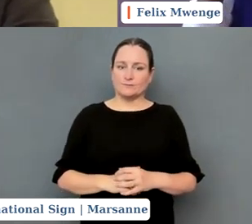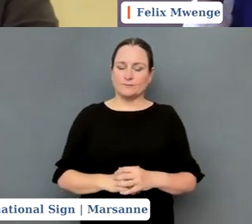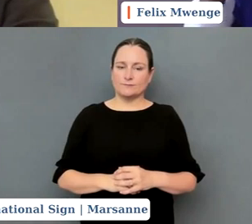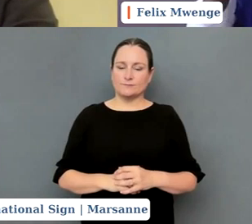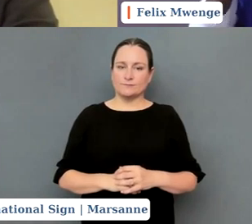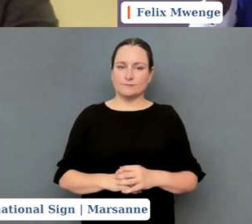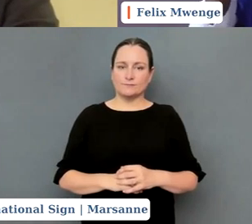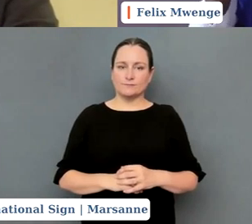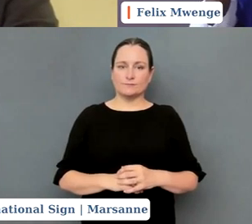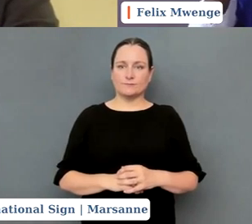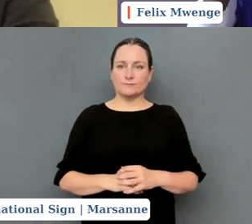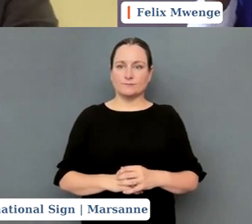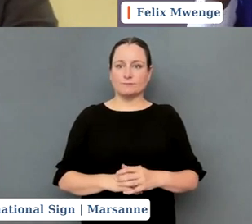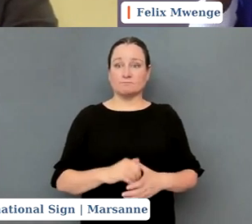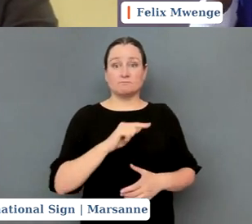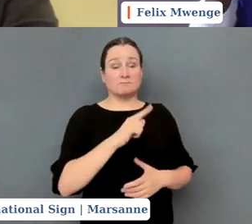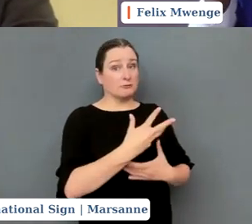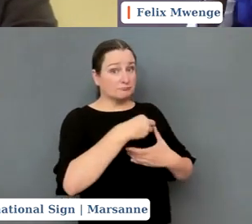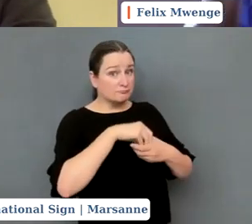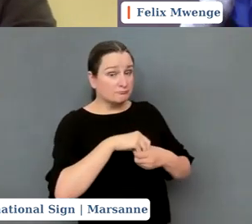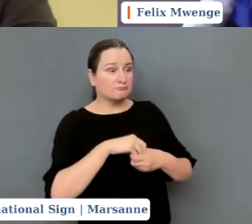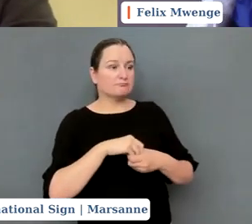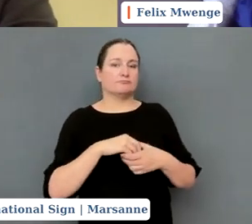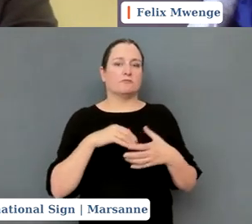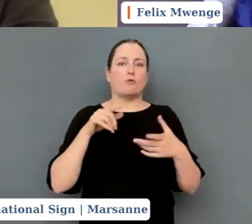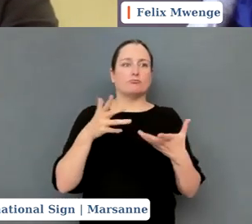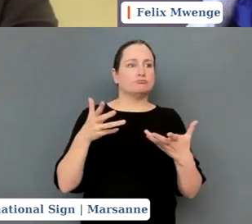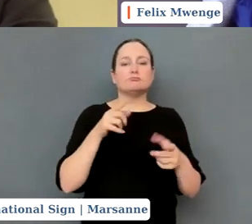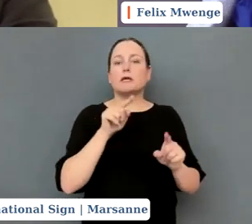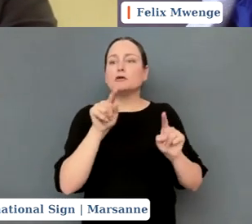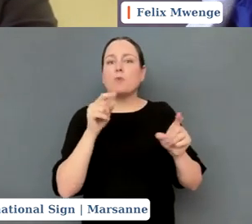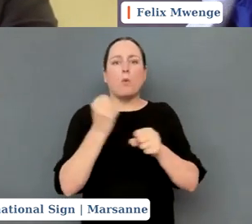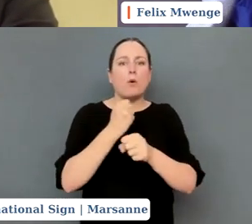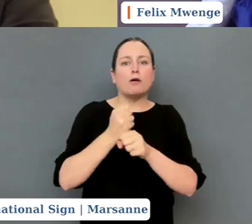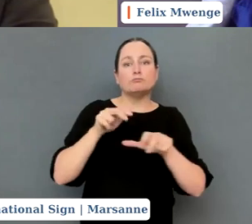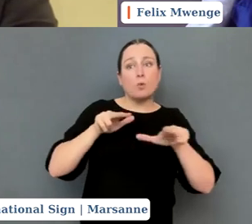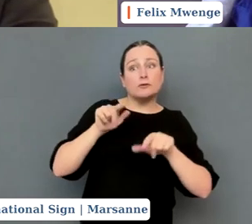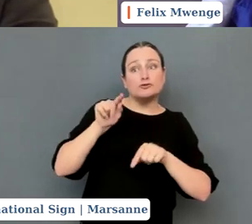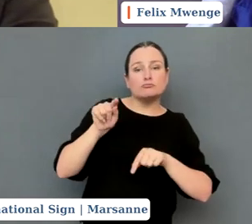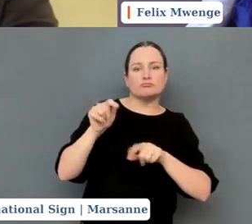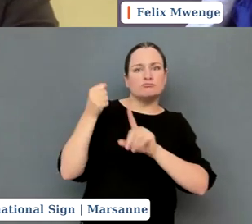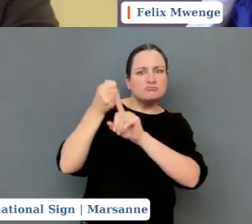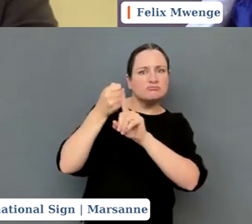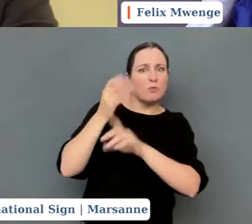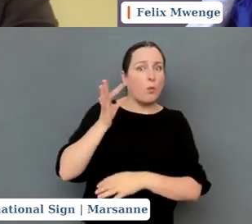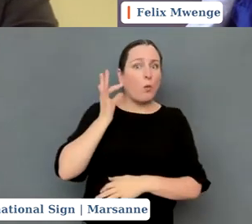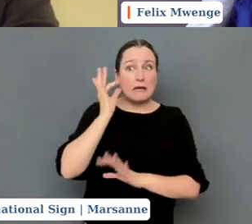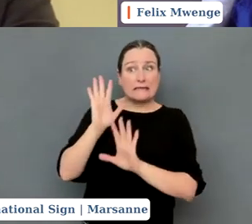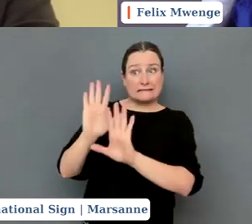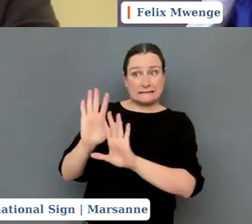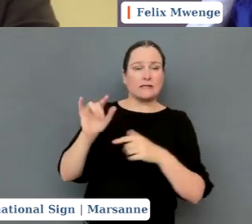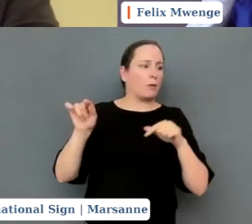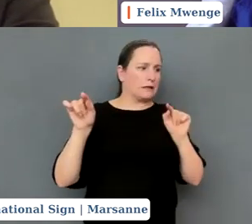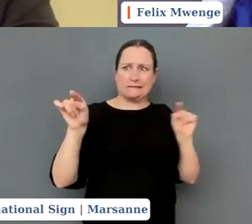Forum of the Elderly, the Forum of Women, and we always focus